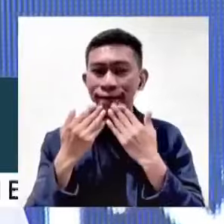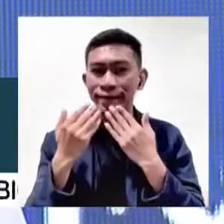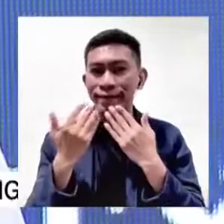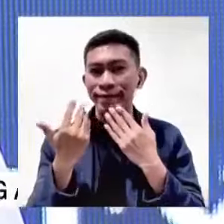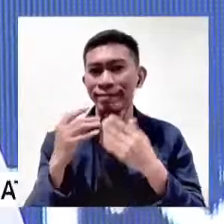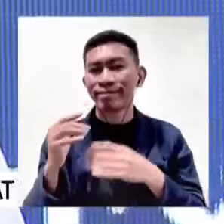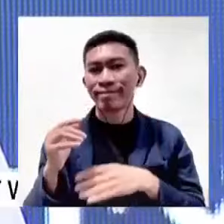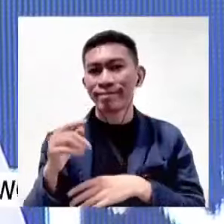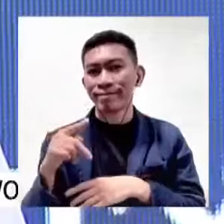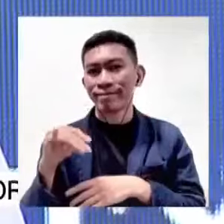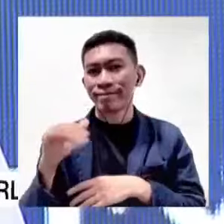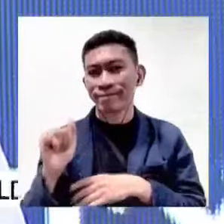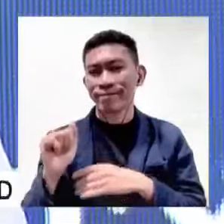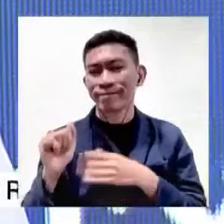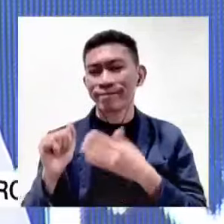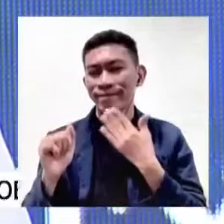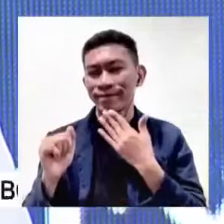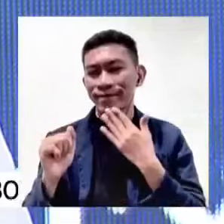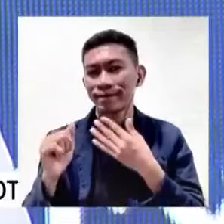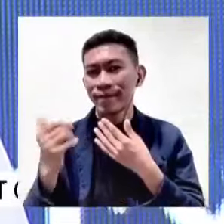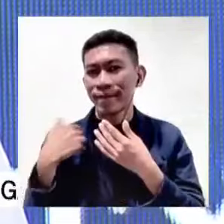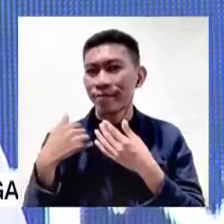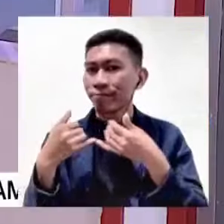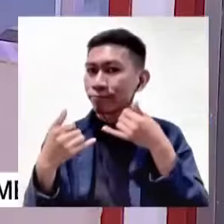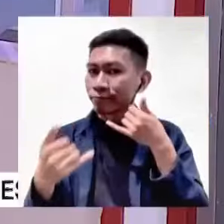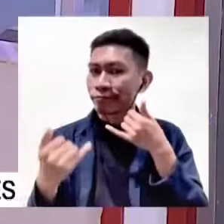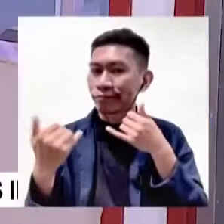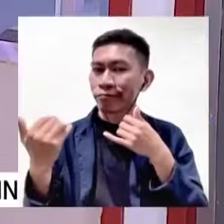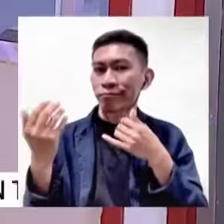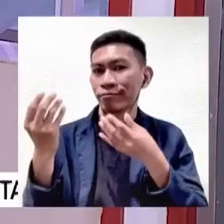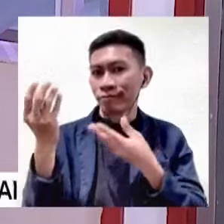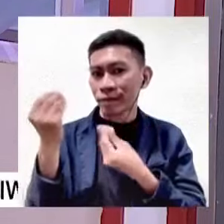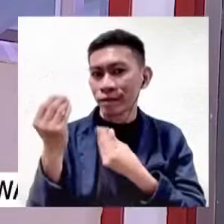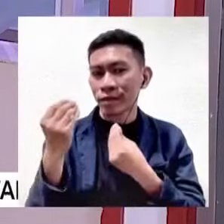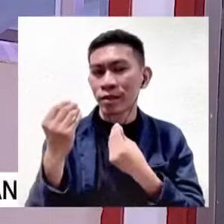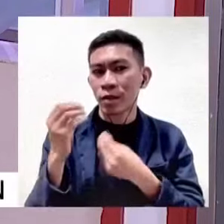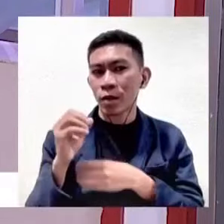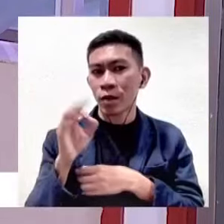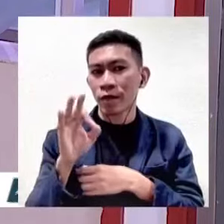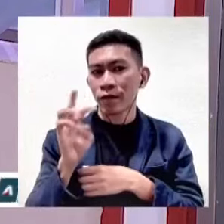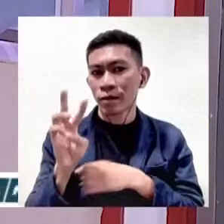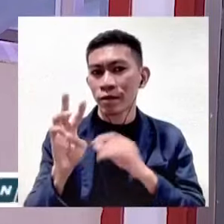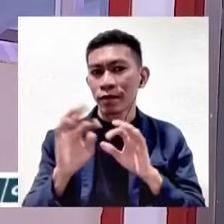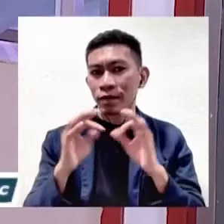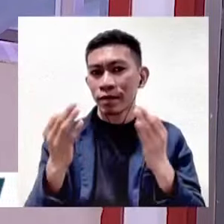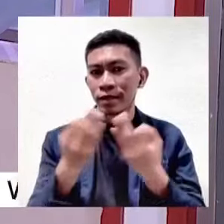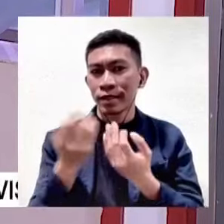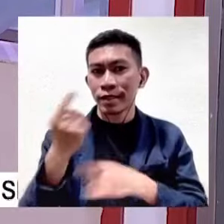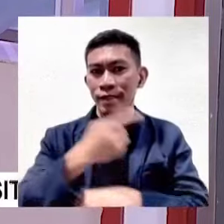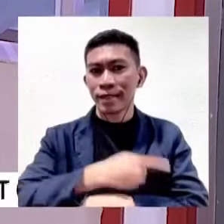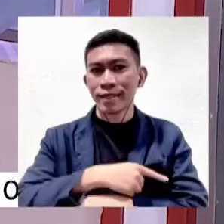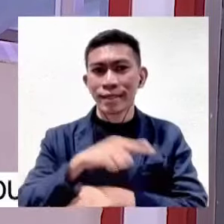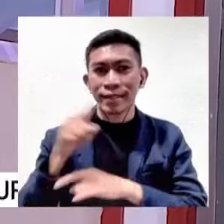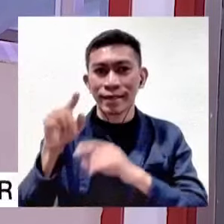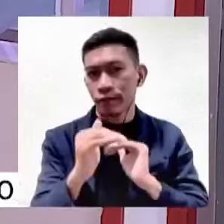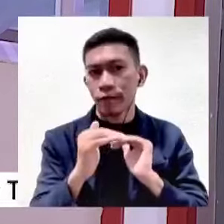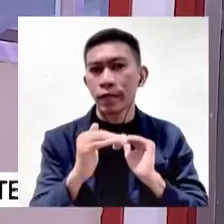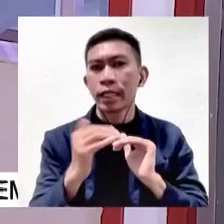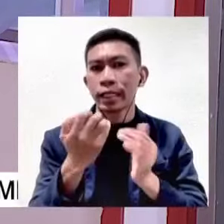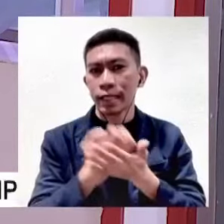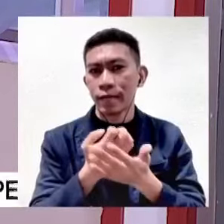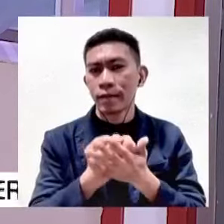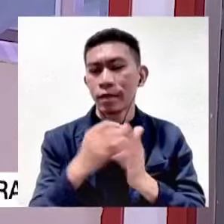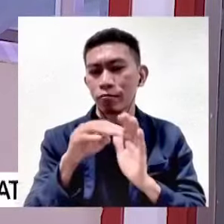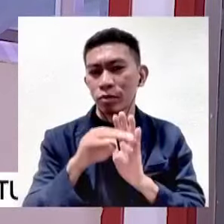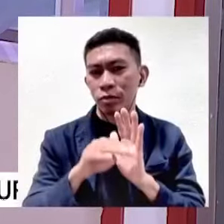Pia Gutierrez, there joining us on the line, telling us more about the OFW Family Day, which the president led just a couple of hours ago. The